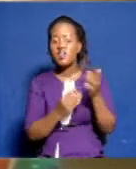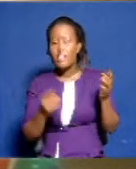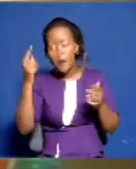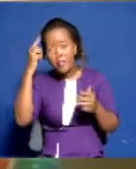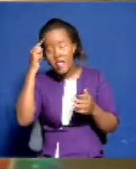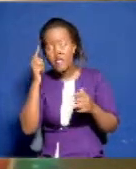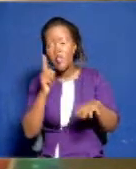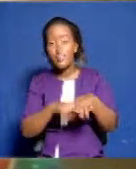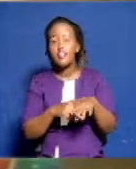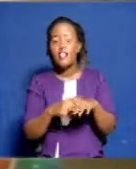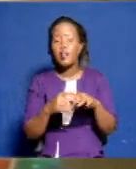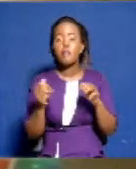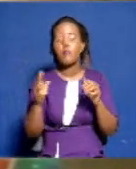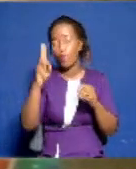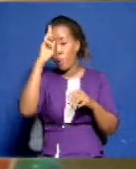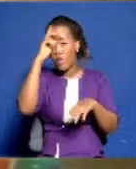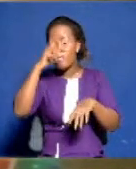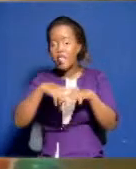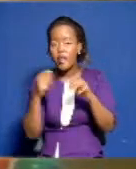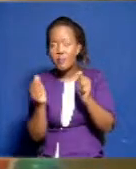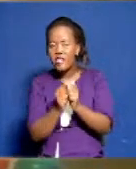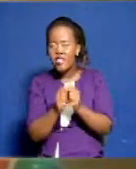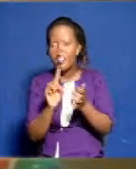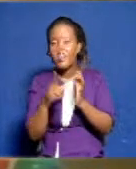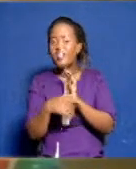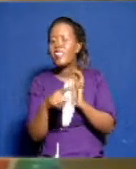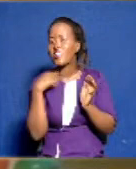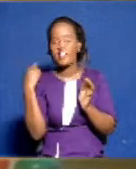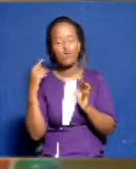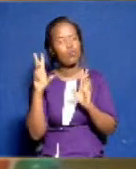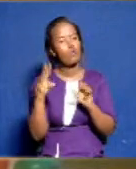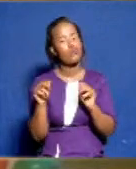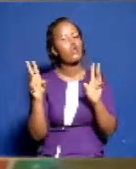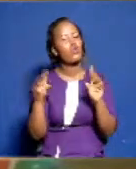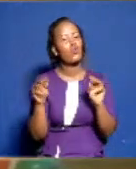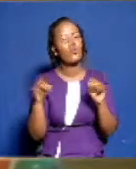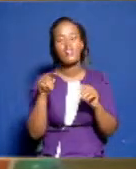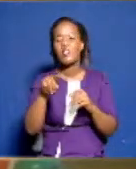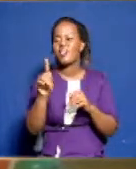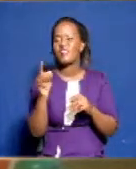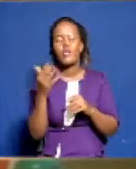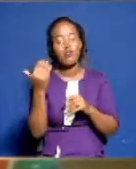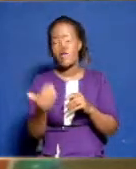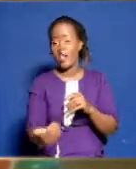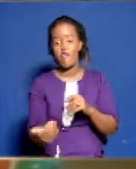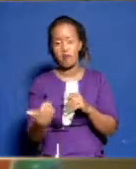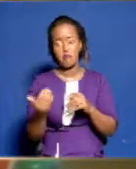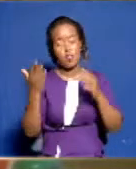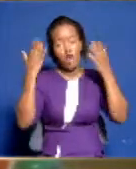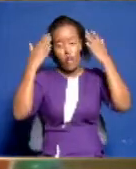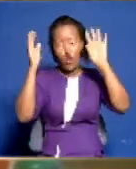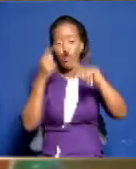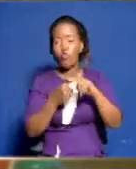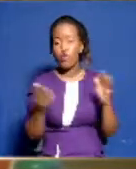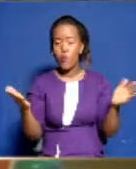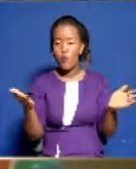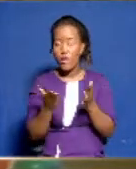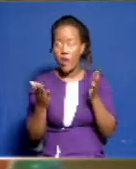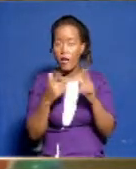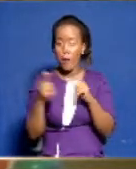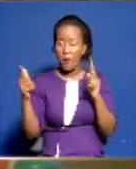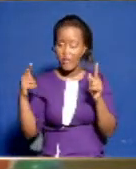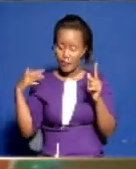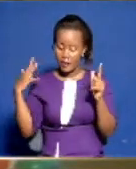curfew, wafanye madhara ambayo wamefanya kwa hiyo kijana. Ni kijana ambaye hajulikana ni wapi, na mpaka saa